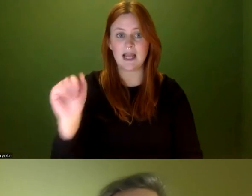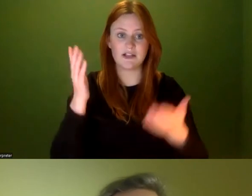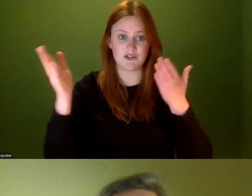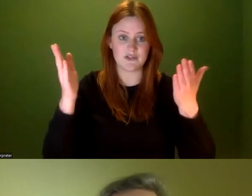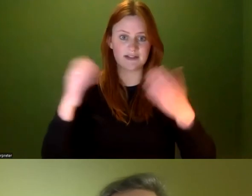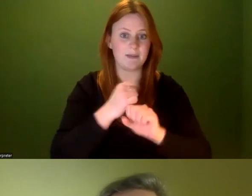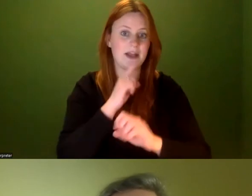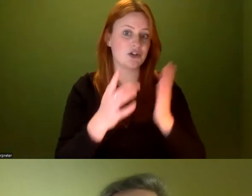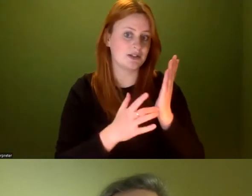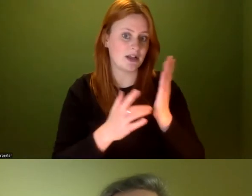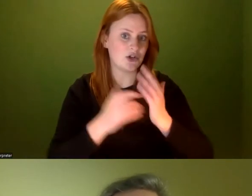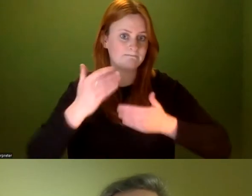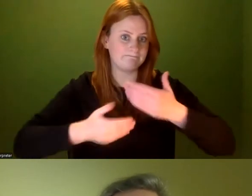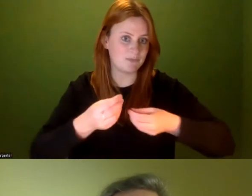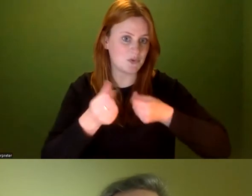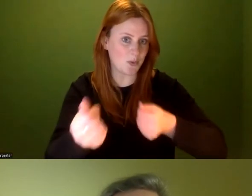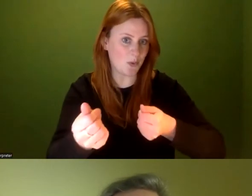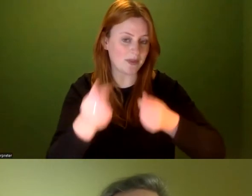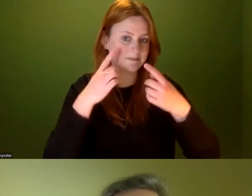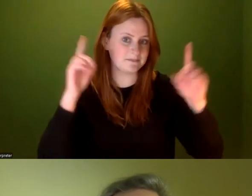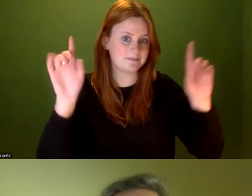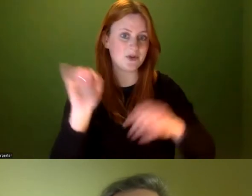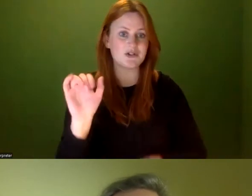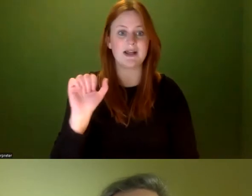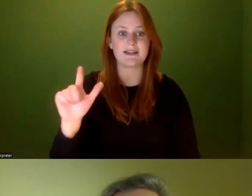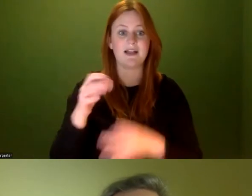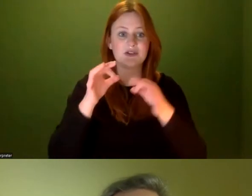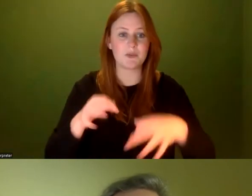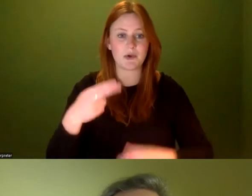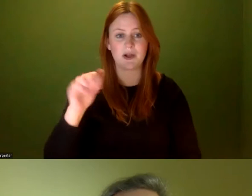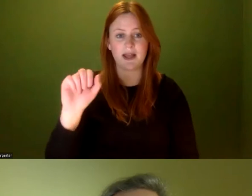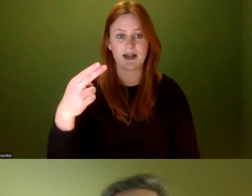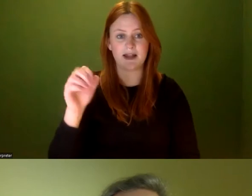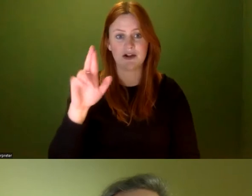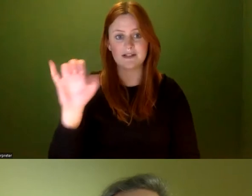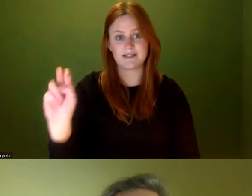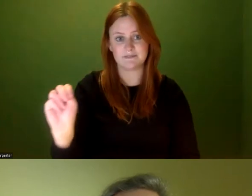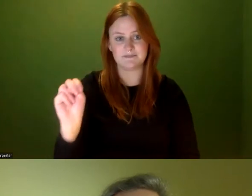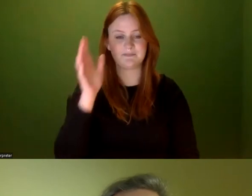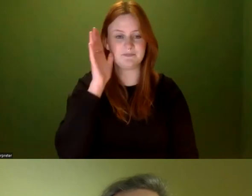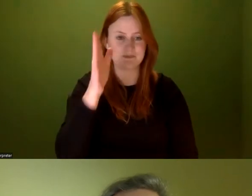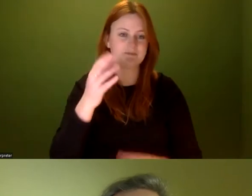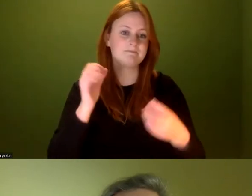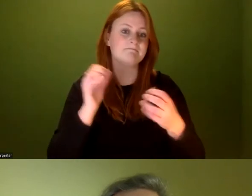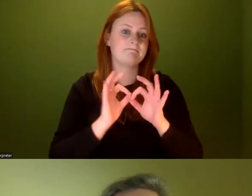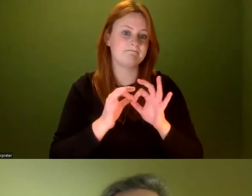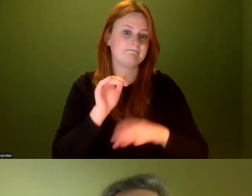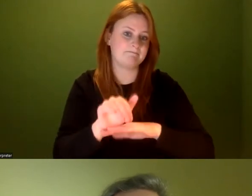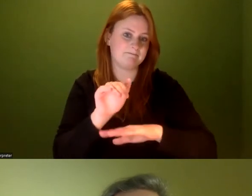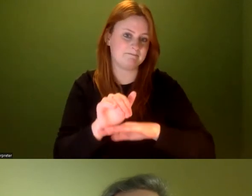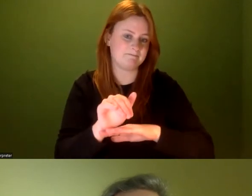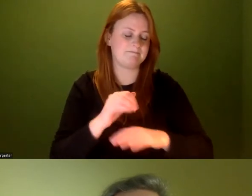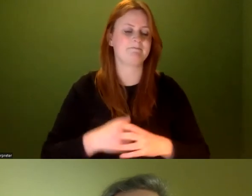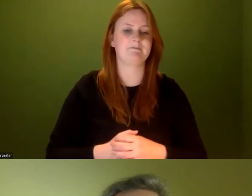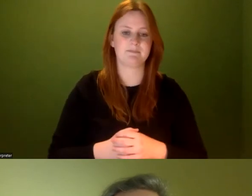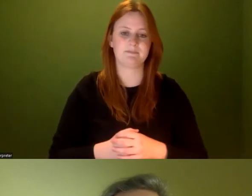the technology runs smoothly, and to ASL interpreter Hannah Harrison, who's providing this valuable service of interpretation